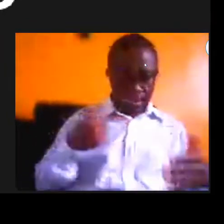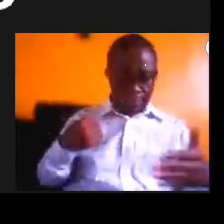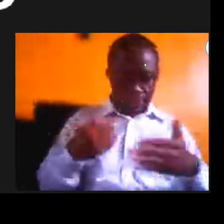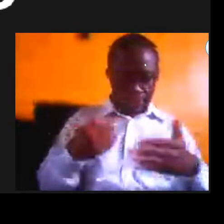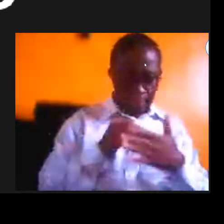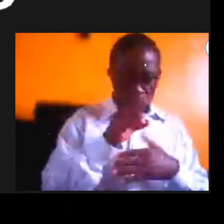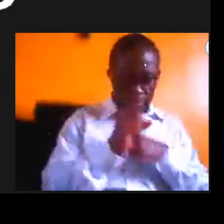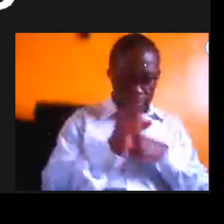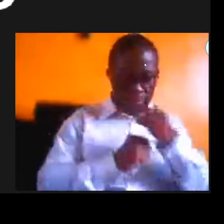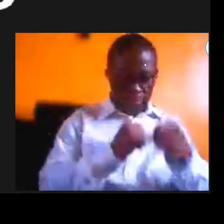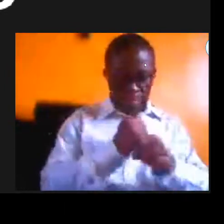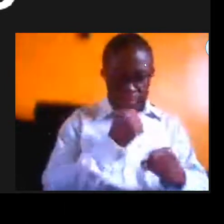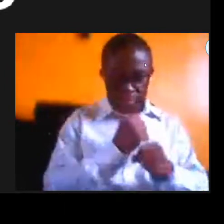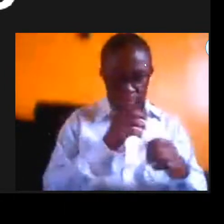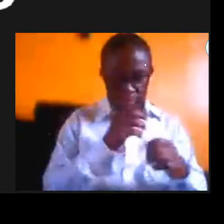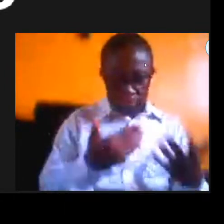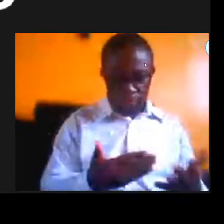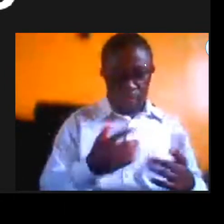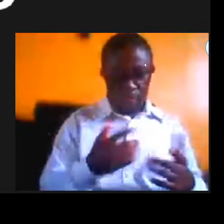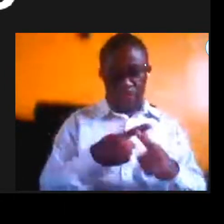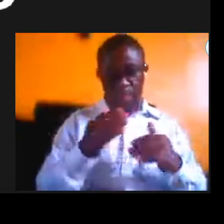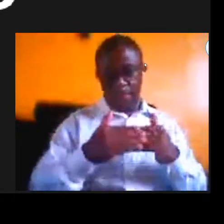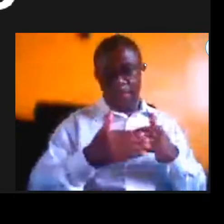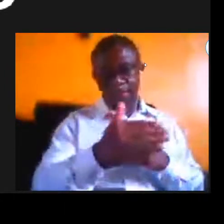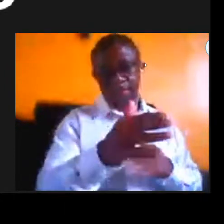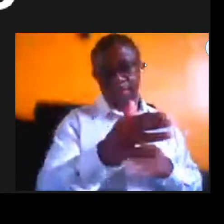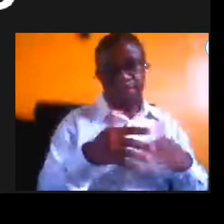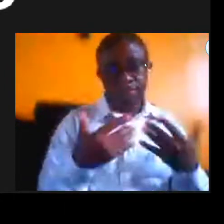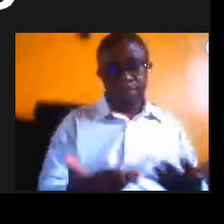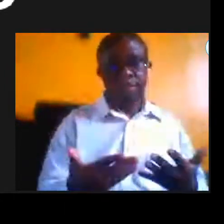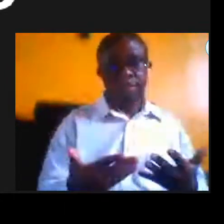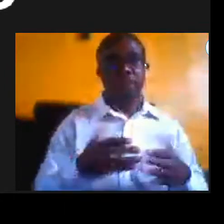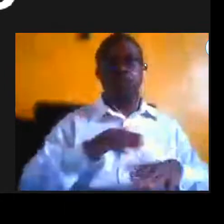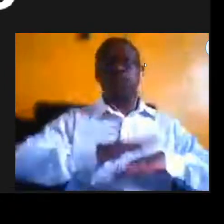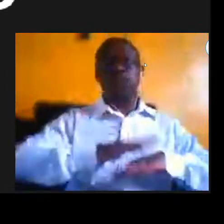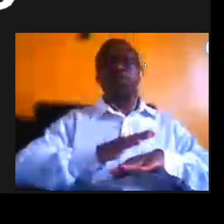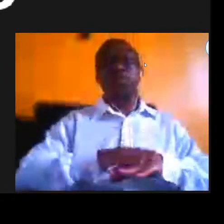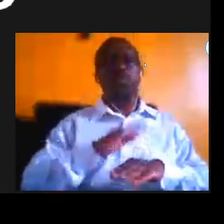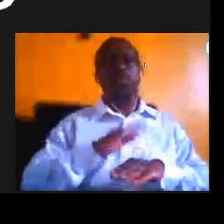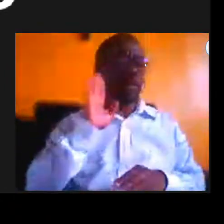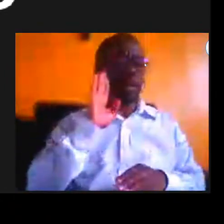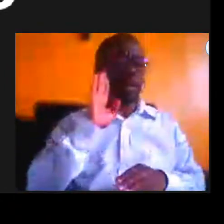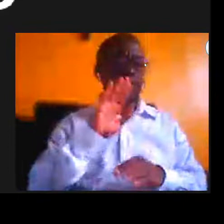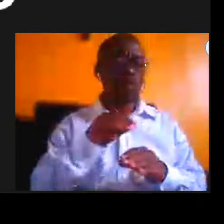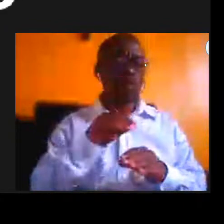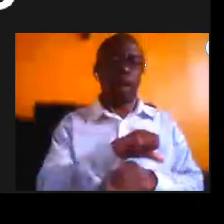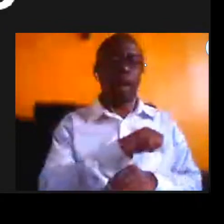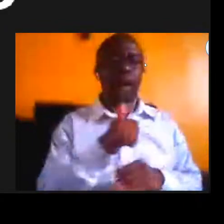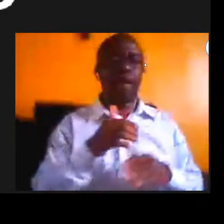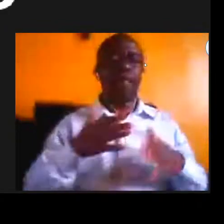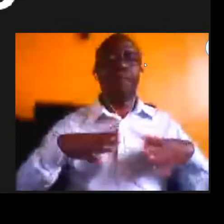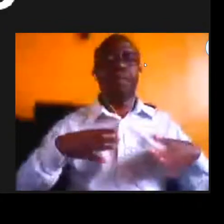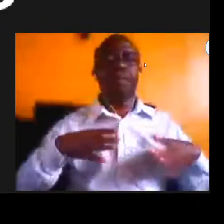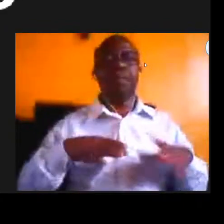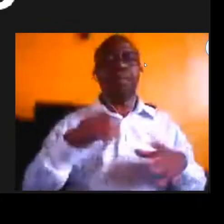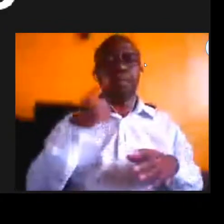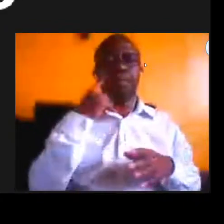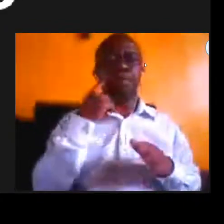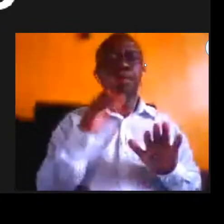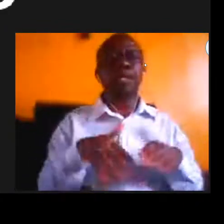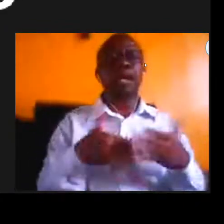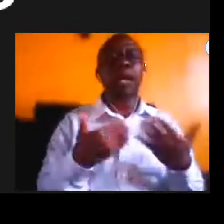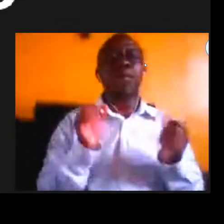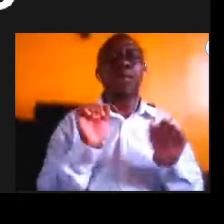to go. So it would be great also to hear from other participants on how, this could be done a bit